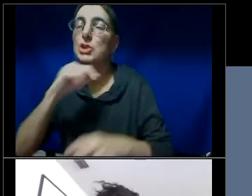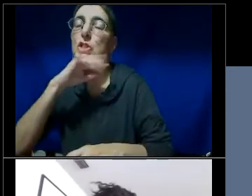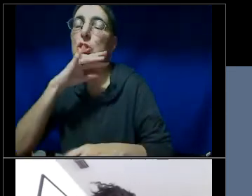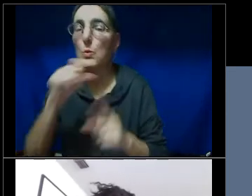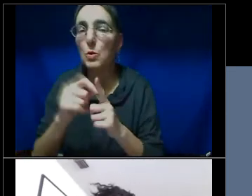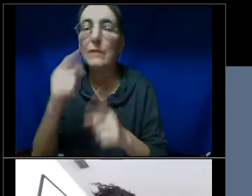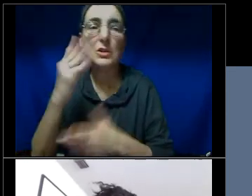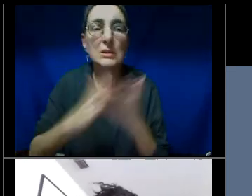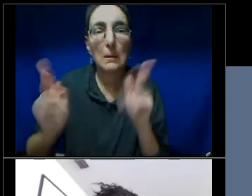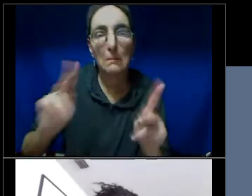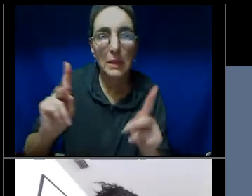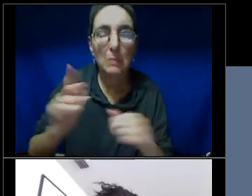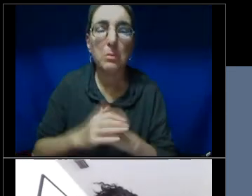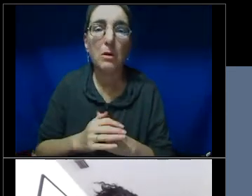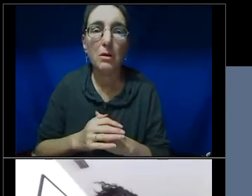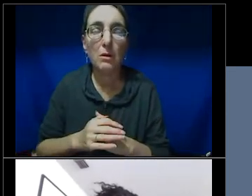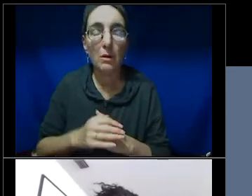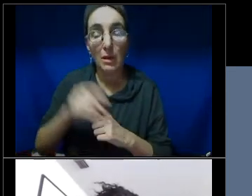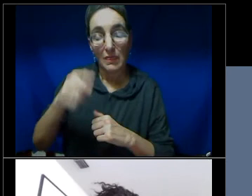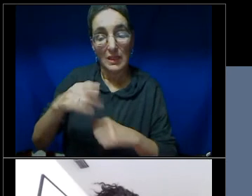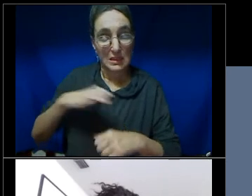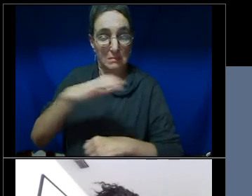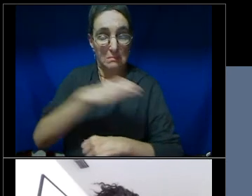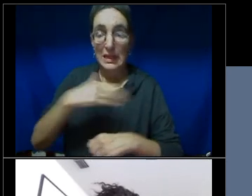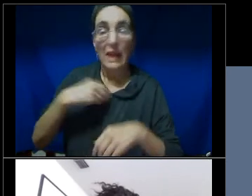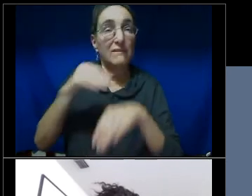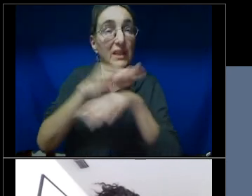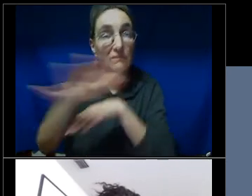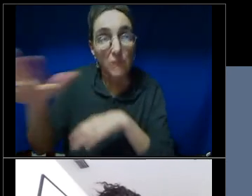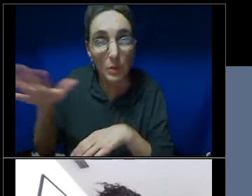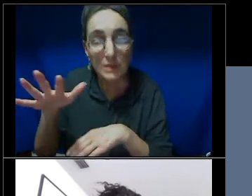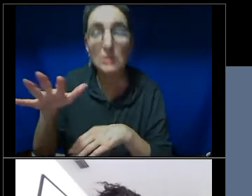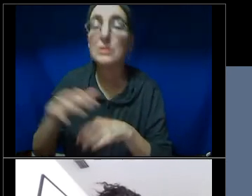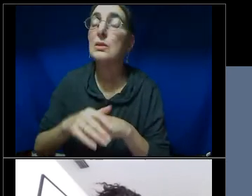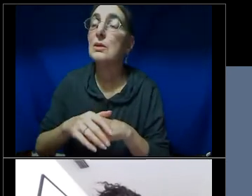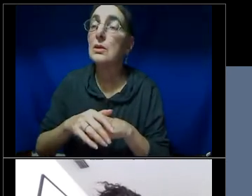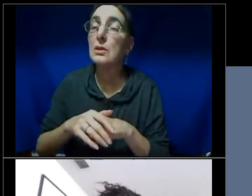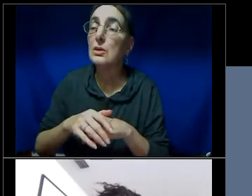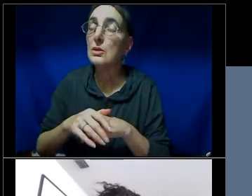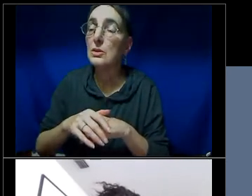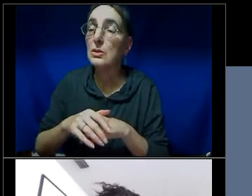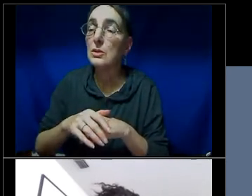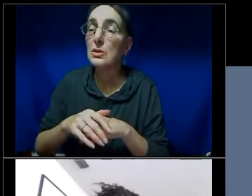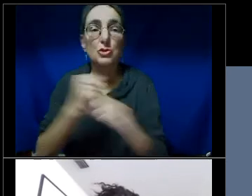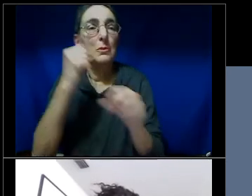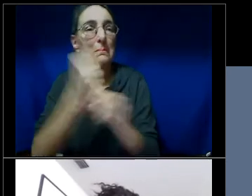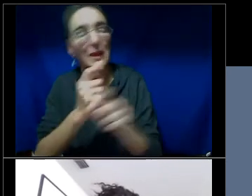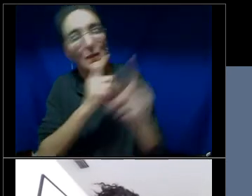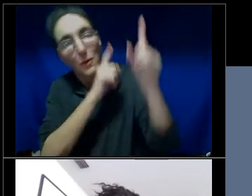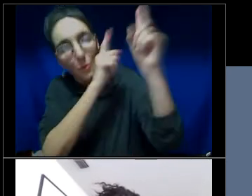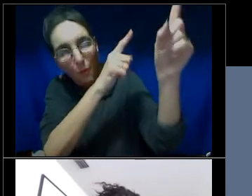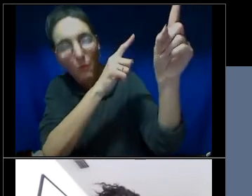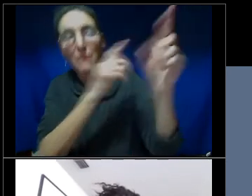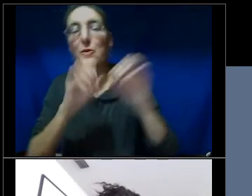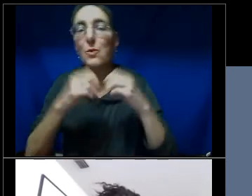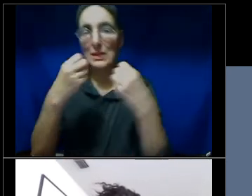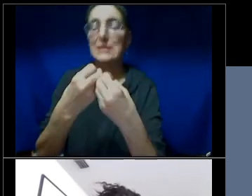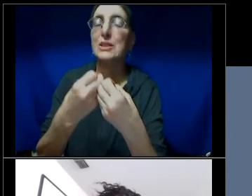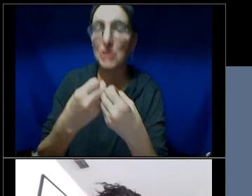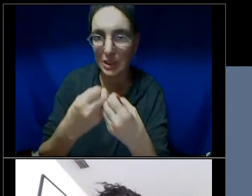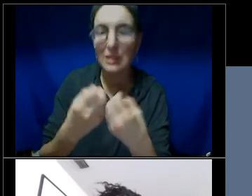influence. Does this committee have the influence to carry out the mission that our organization has, that our